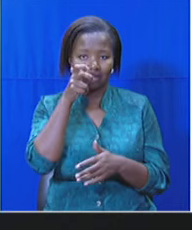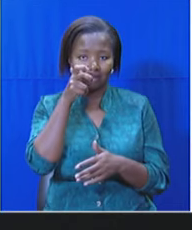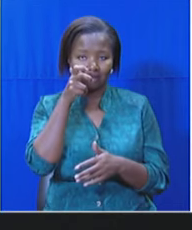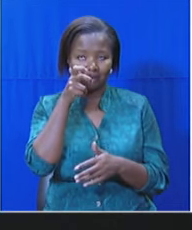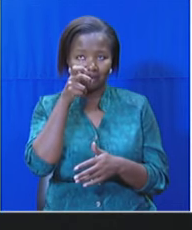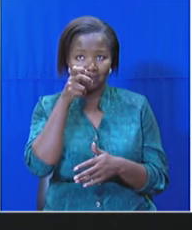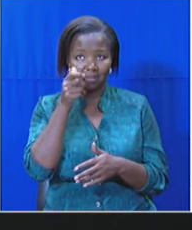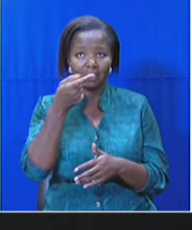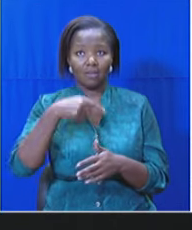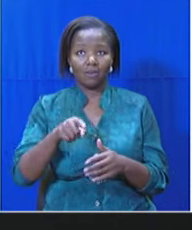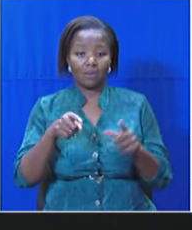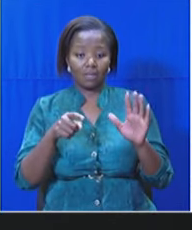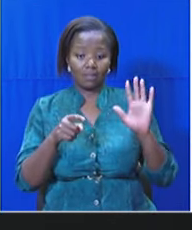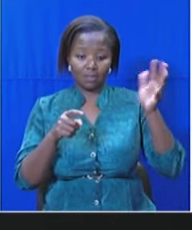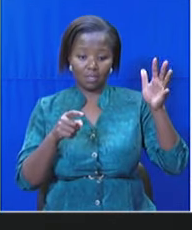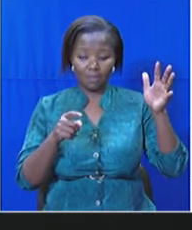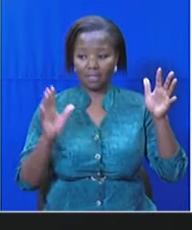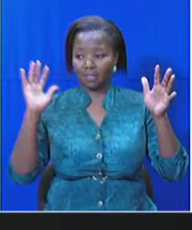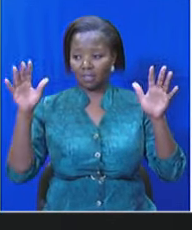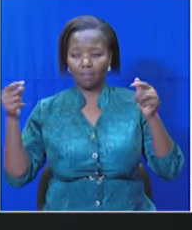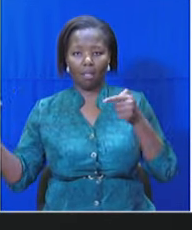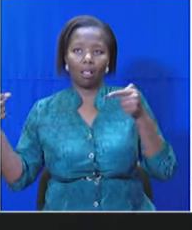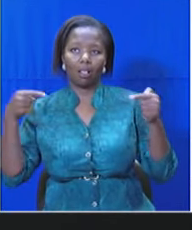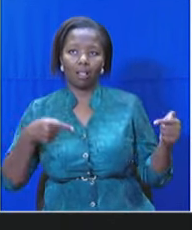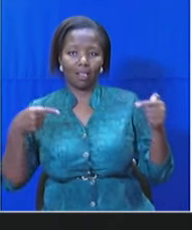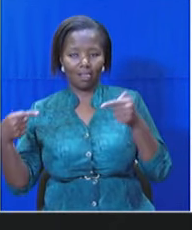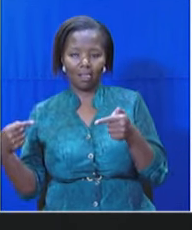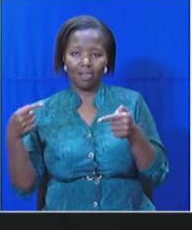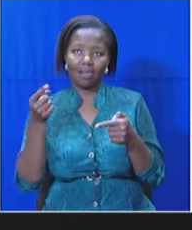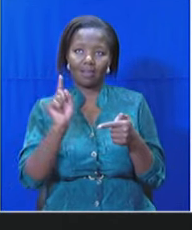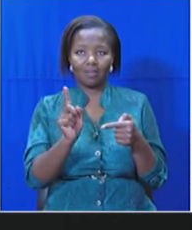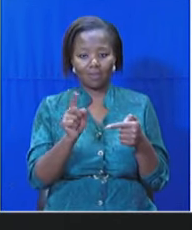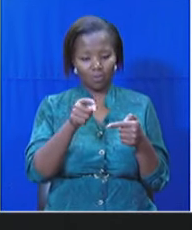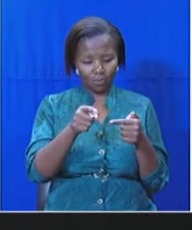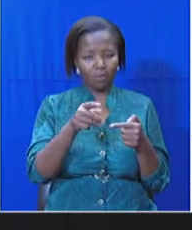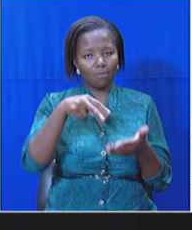not debate across. Our speakers do have a platform to debate.